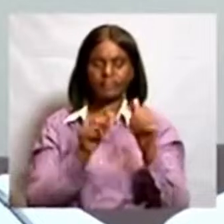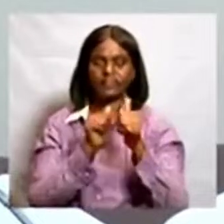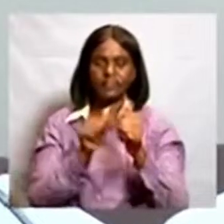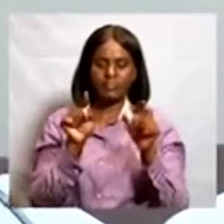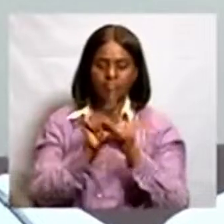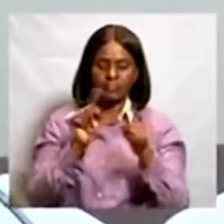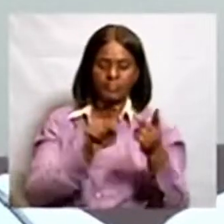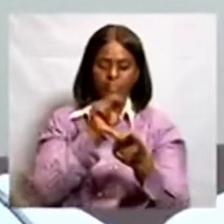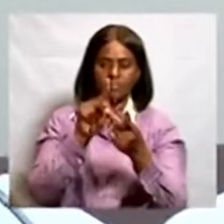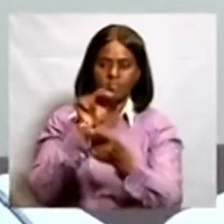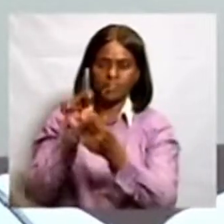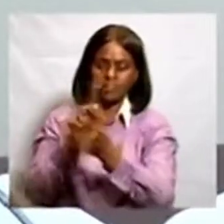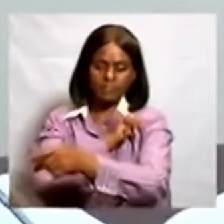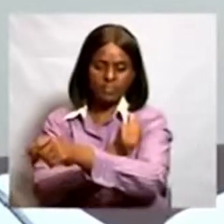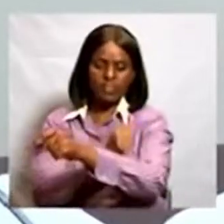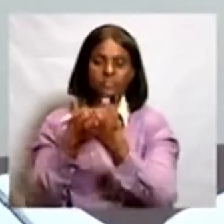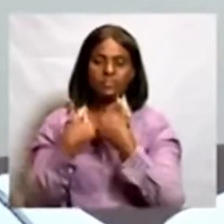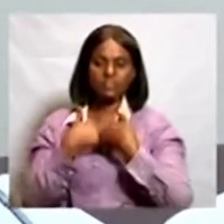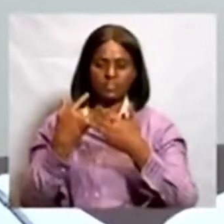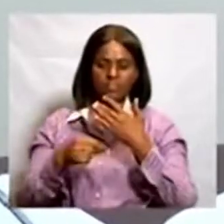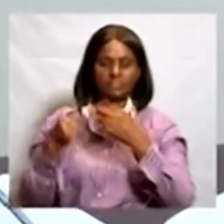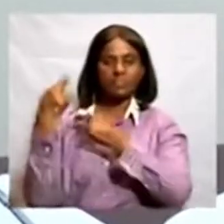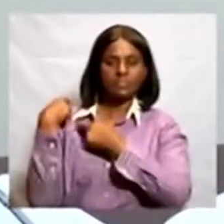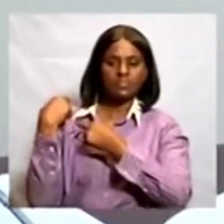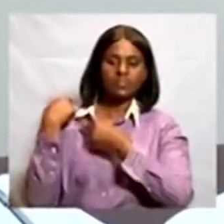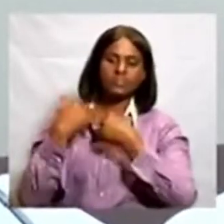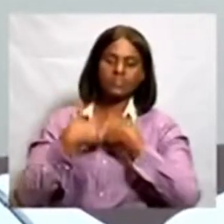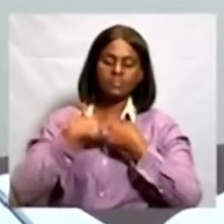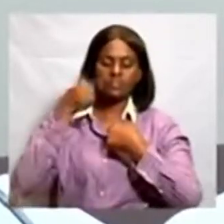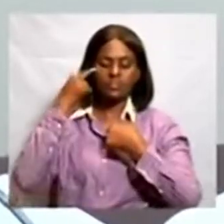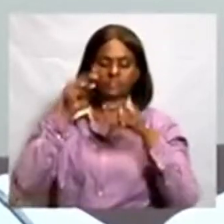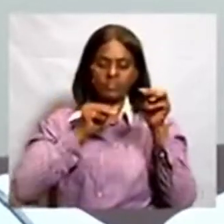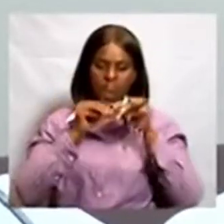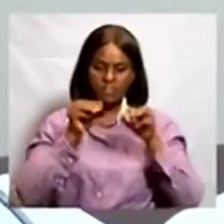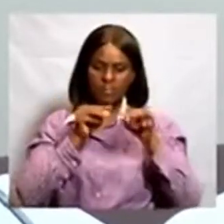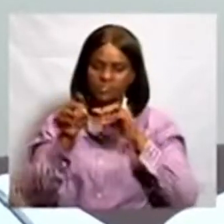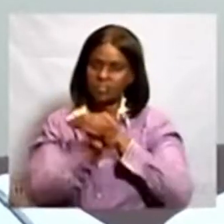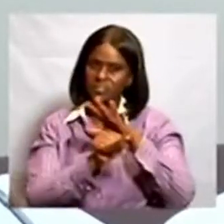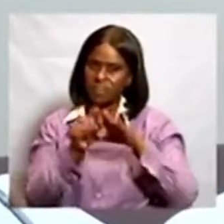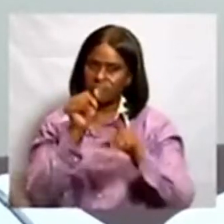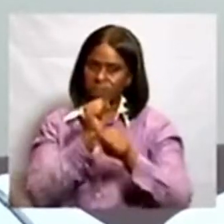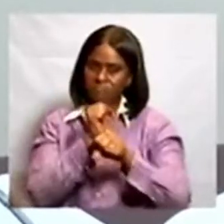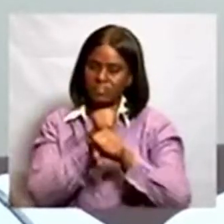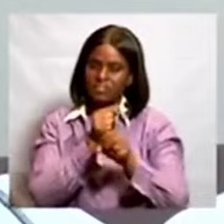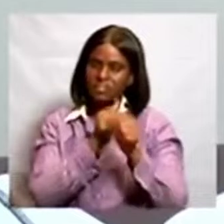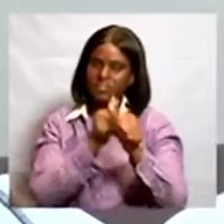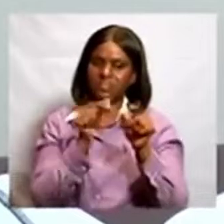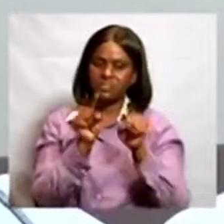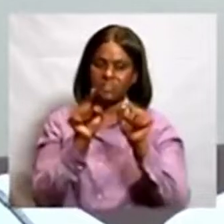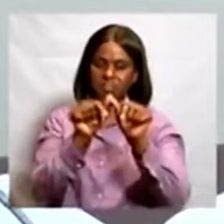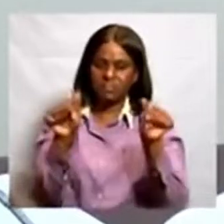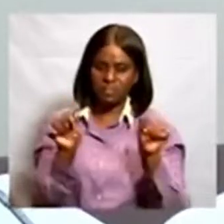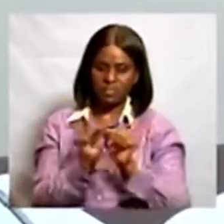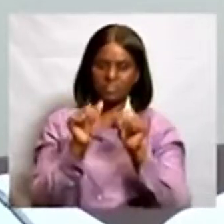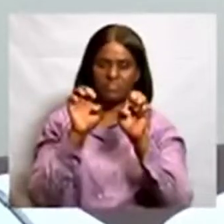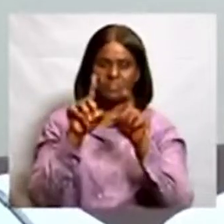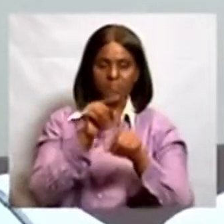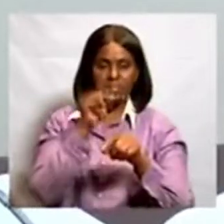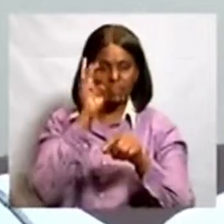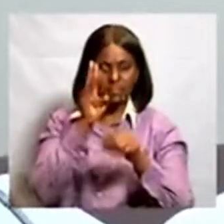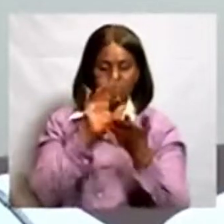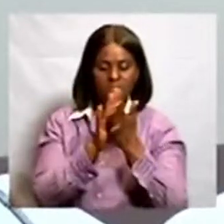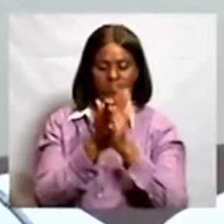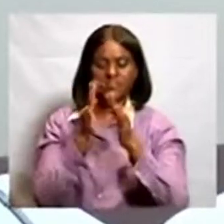The appropriate authorities having responsibility for managing the sub-frameworks are as follows. General education, this will be the